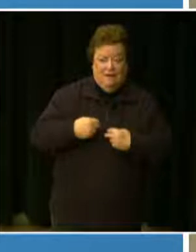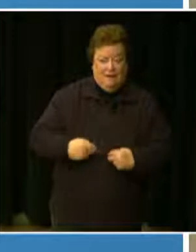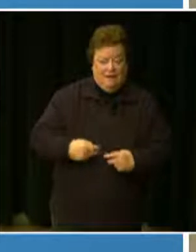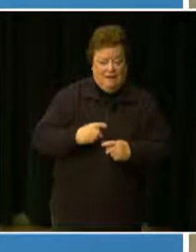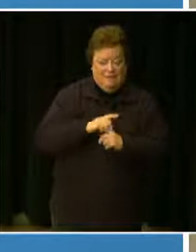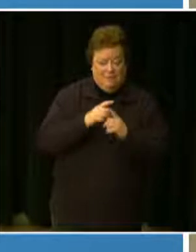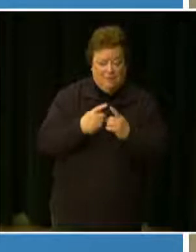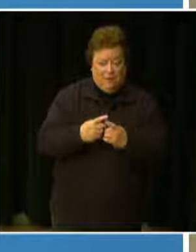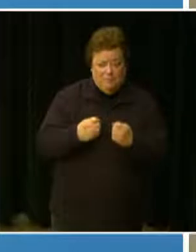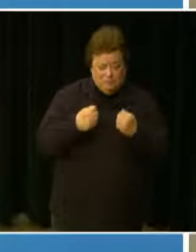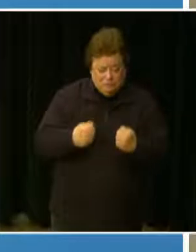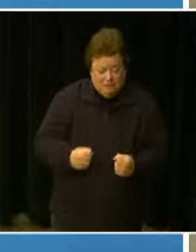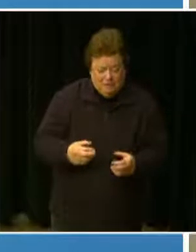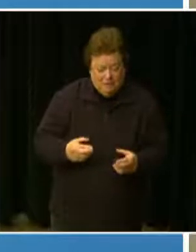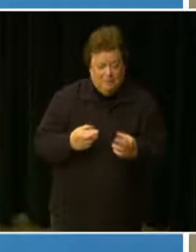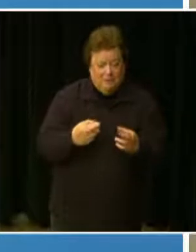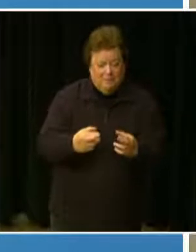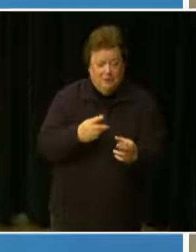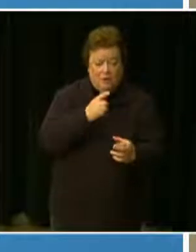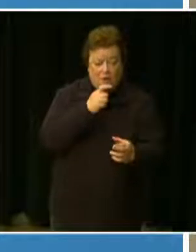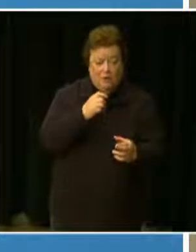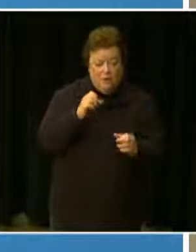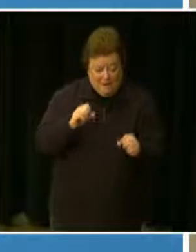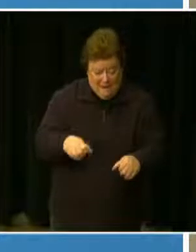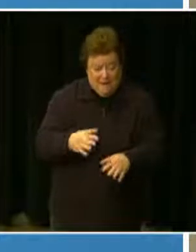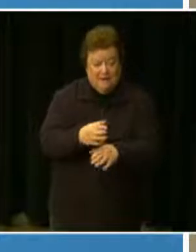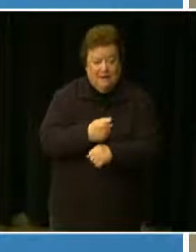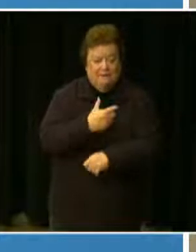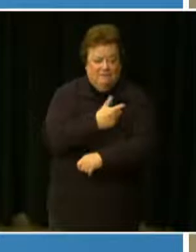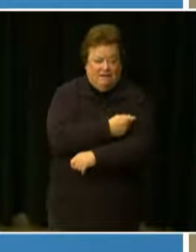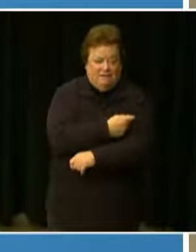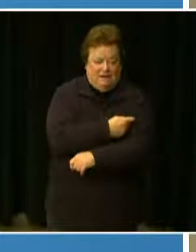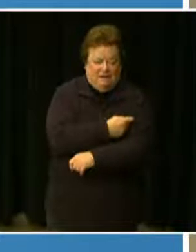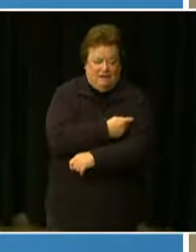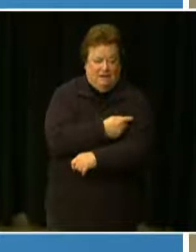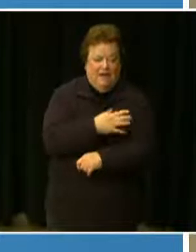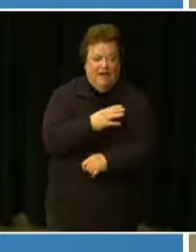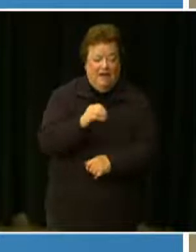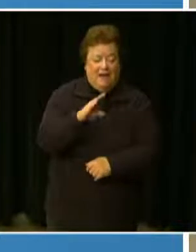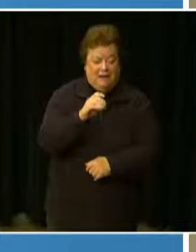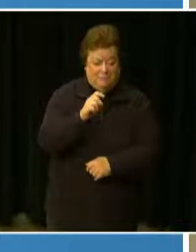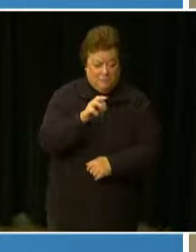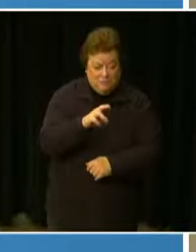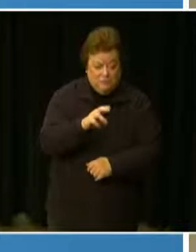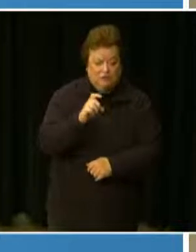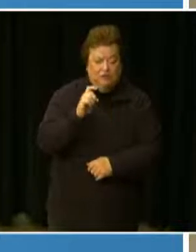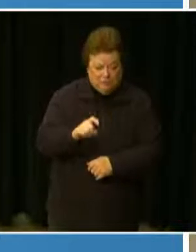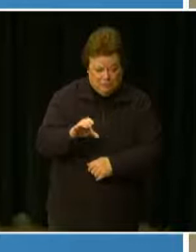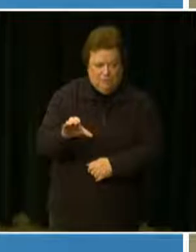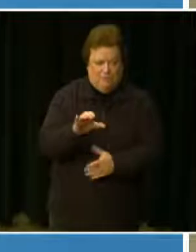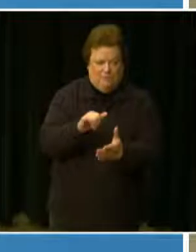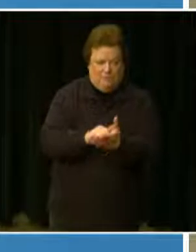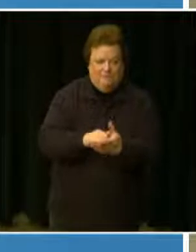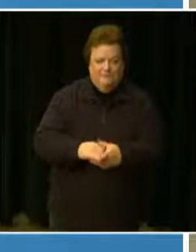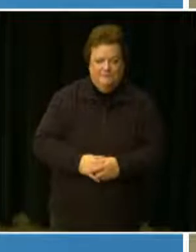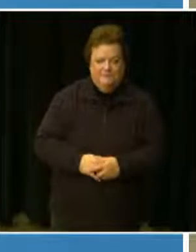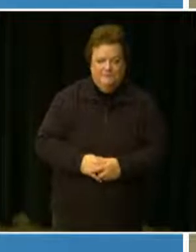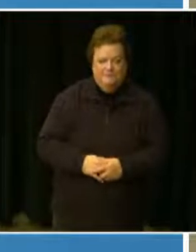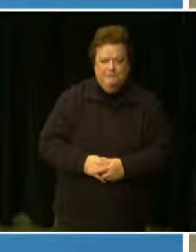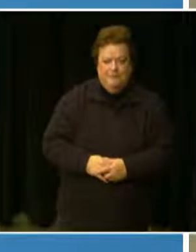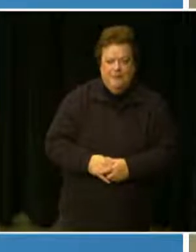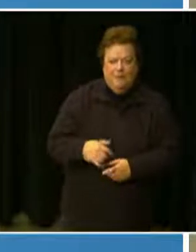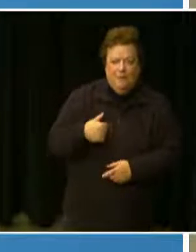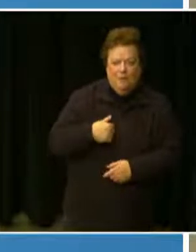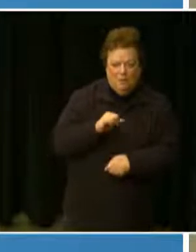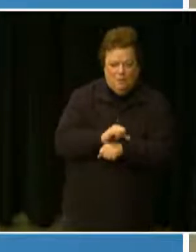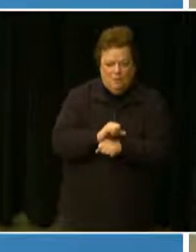strongly recommends that everyone who's eligible to get vaccinated and get a booster dose do so. We're working